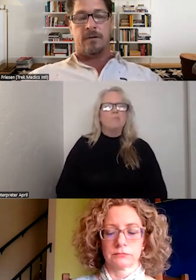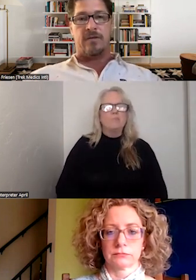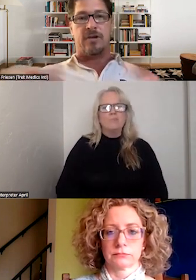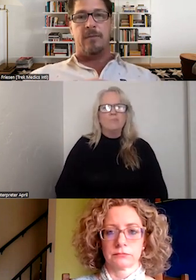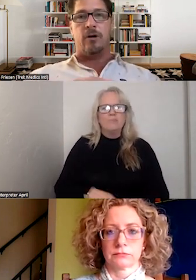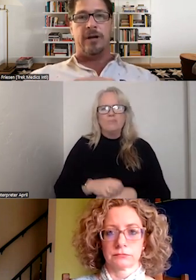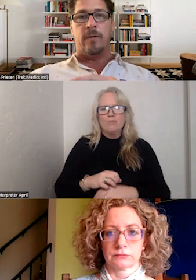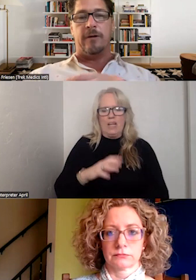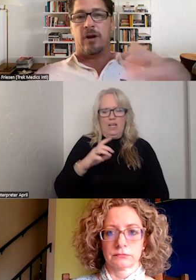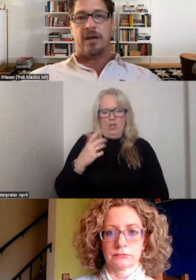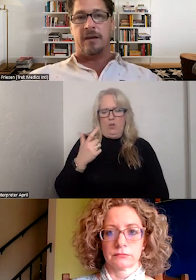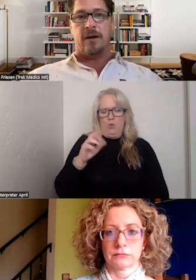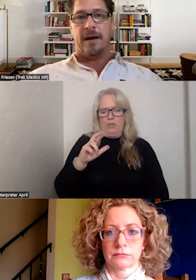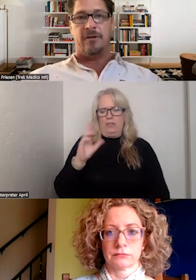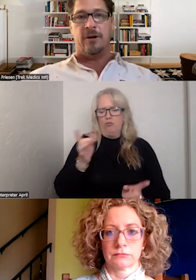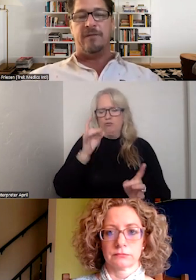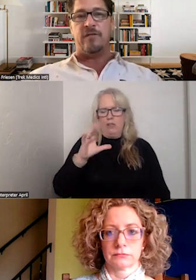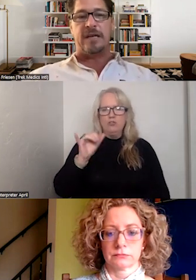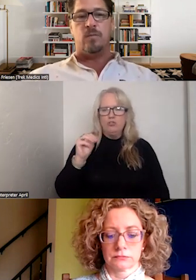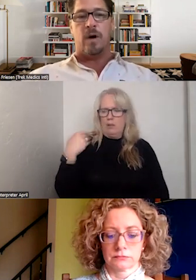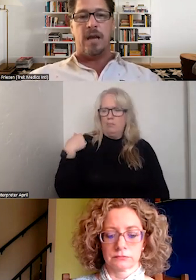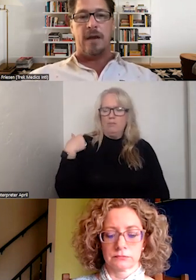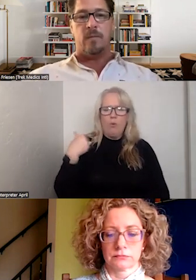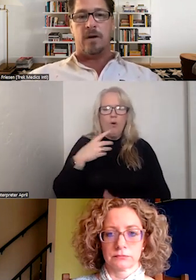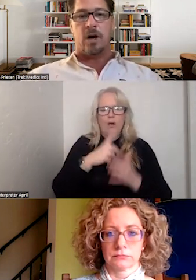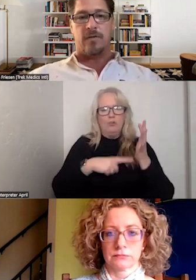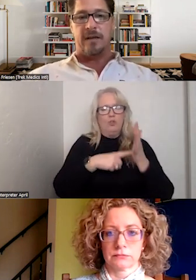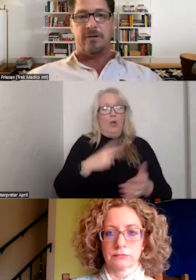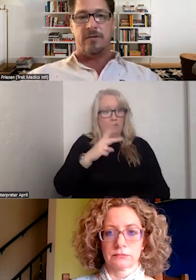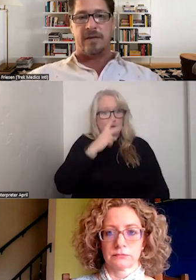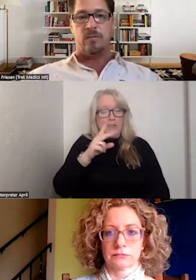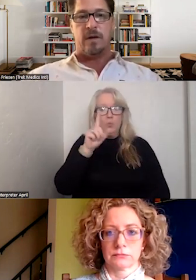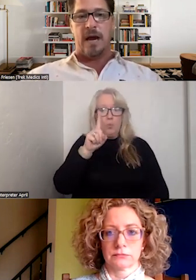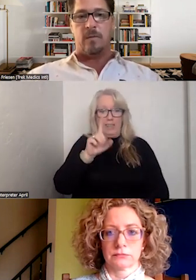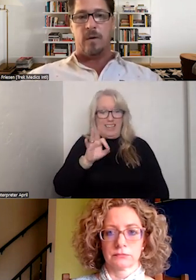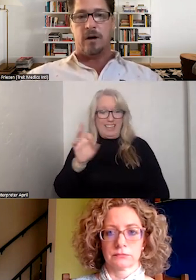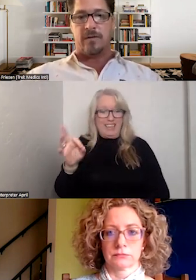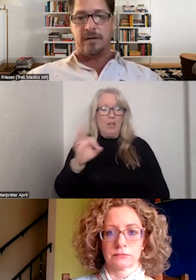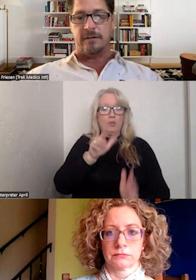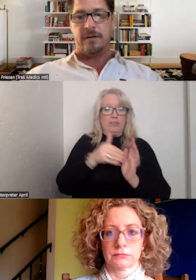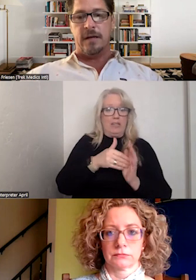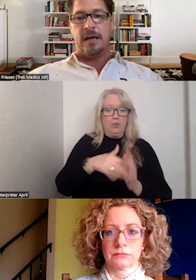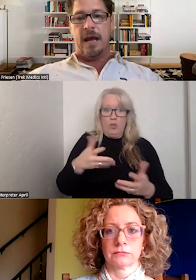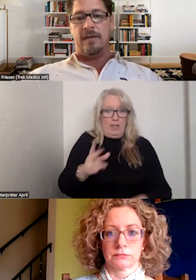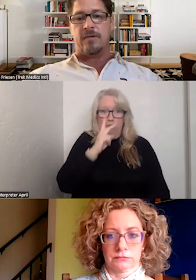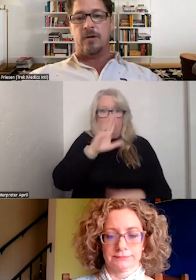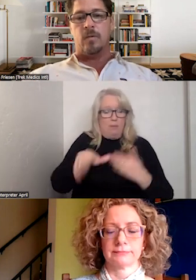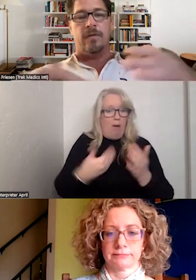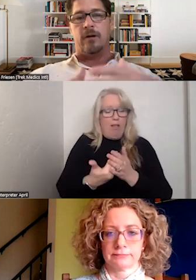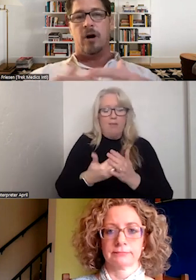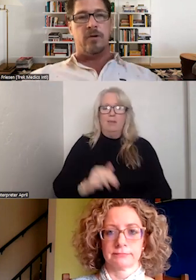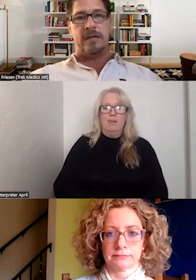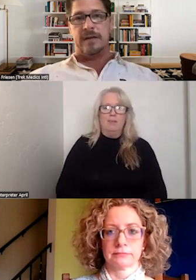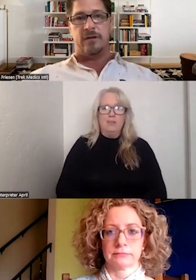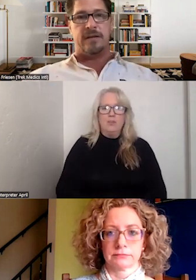a Crisis Jam earlier where they were talking about, if you've seen one 911 call center, you've seen one 911 call center. And so